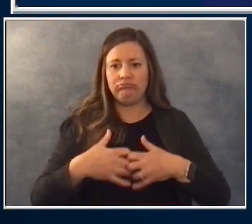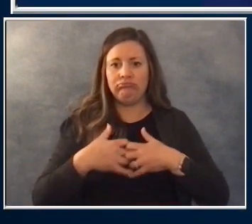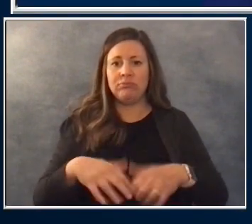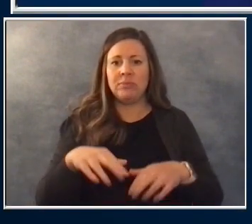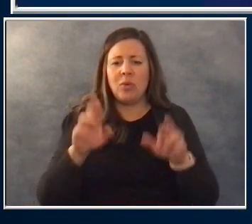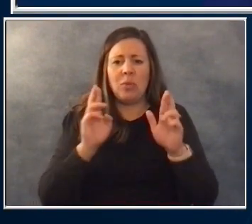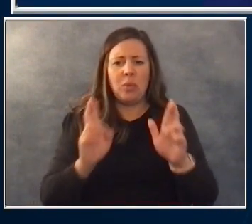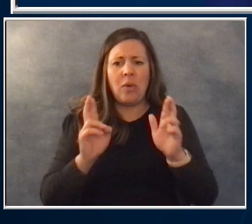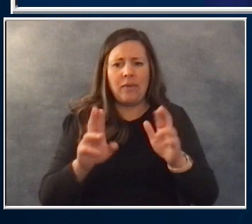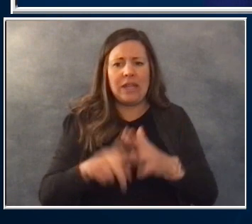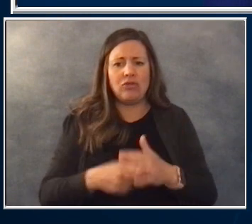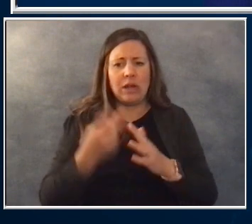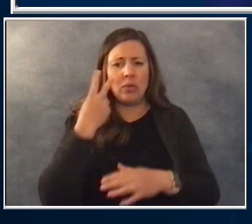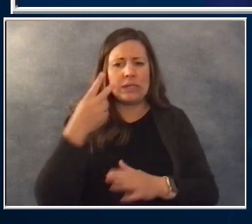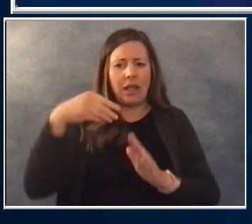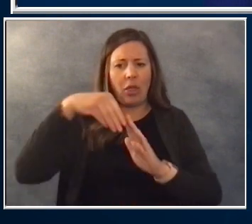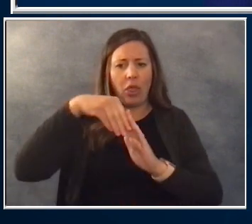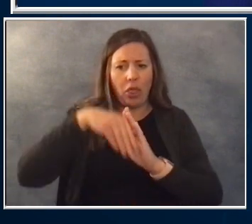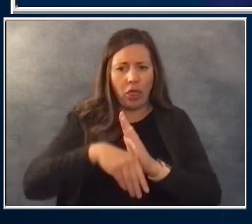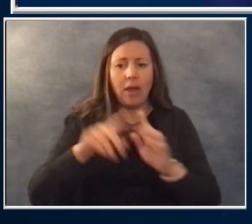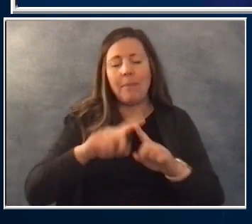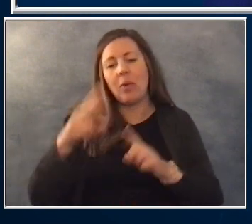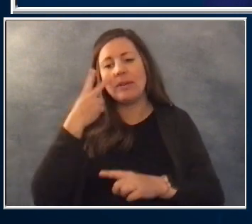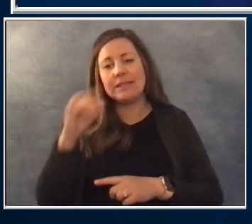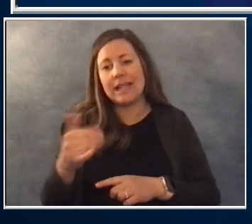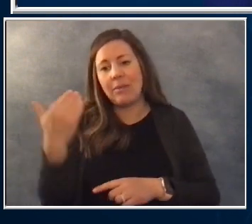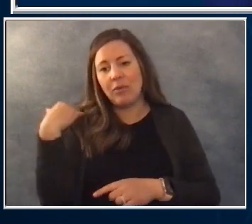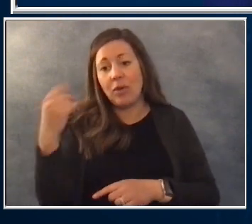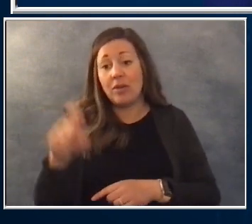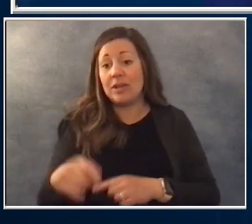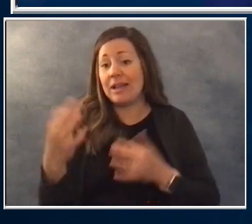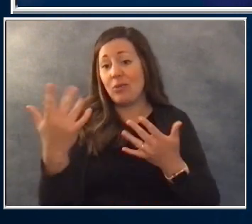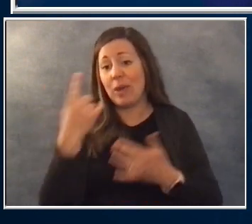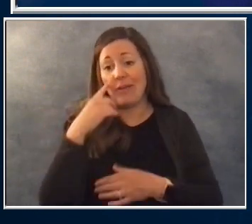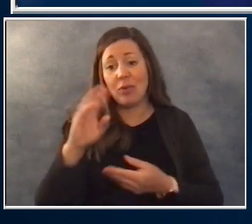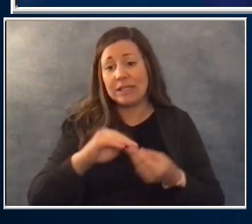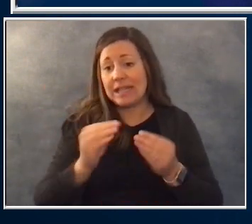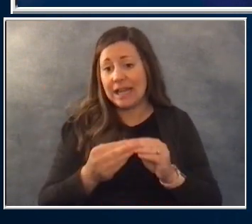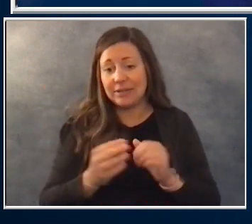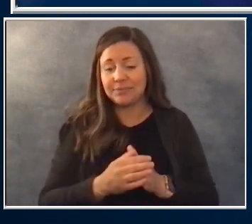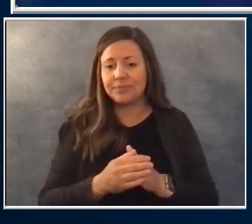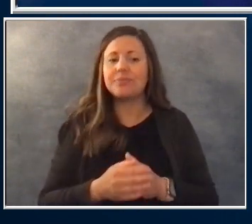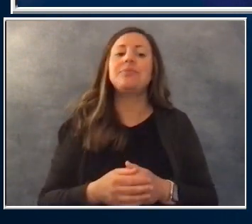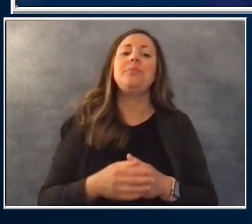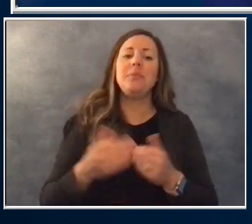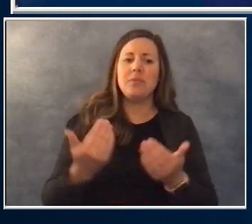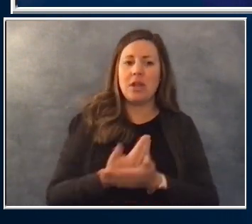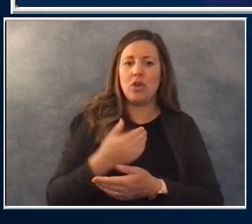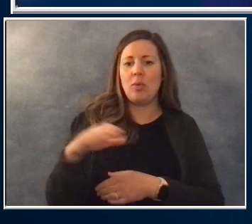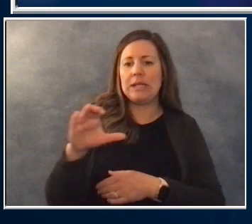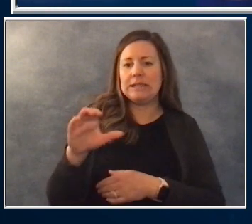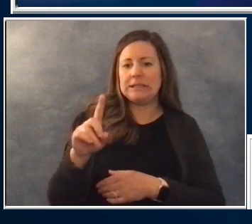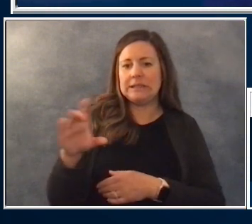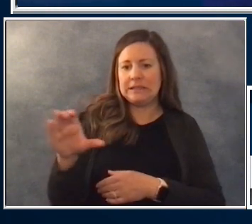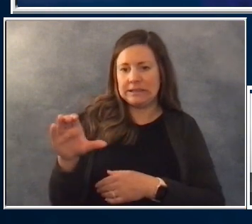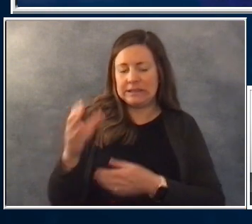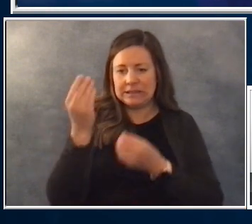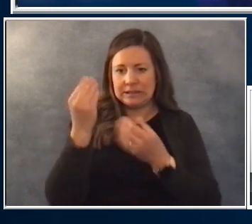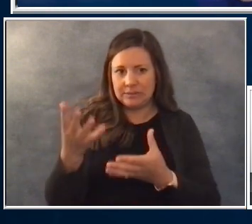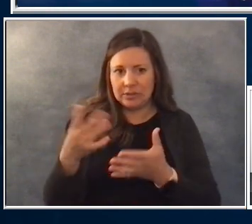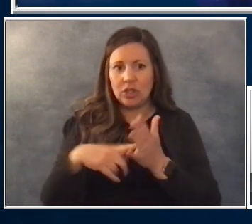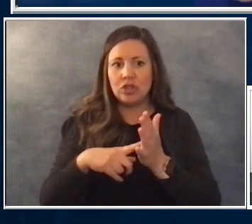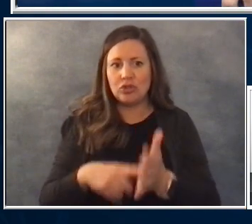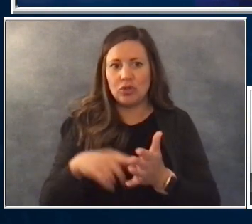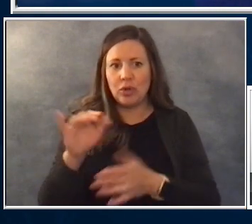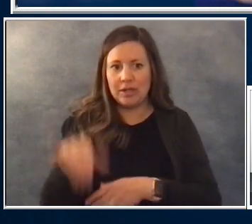see a downtrend, but we've said that before. We just have to wait for the data. So the newest CDC data shows that tuberculosis, do I